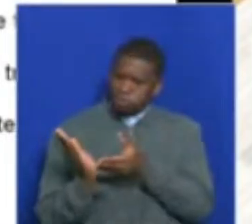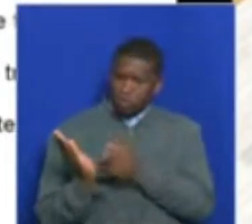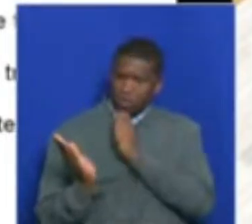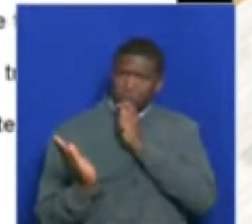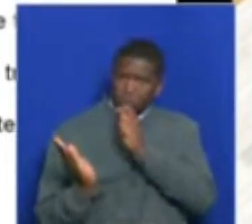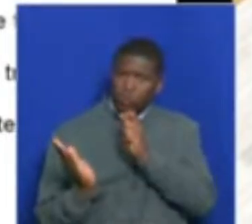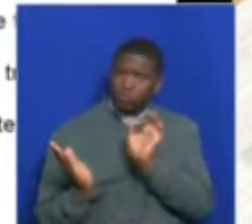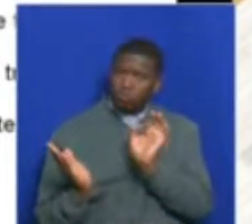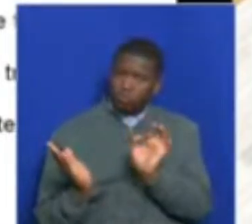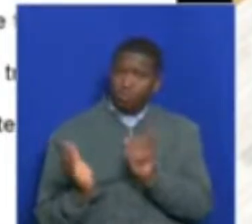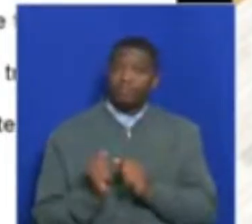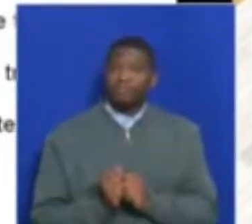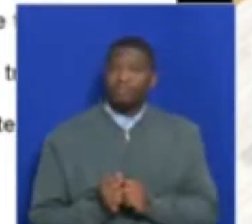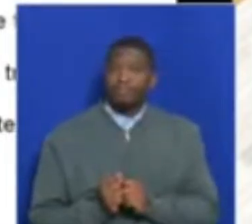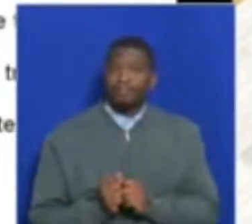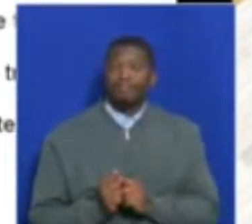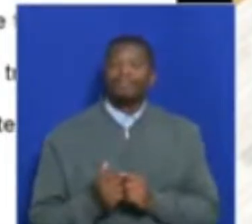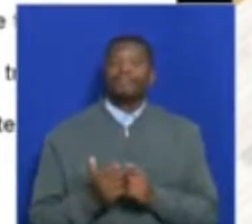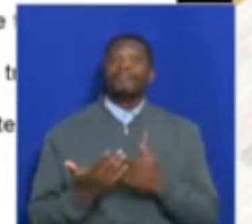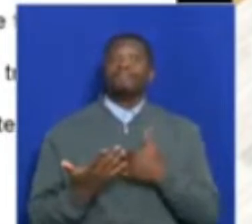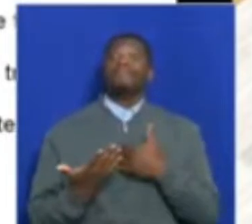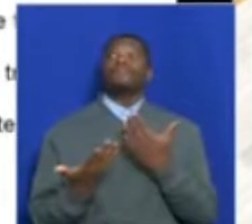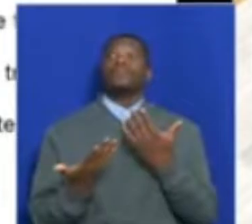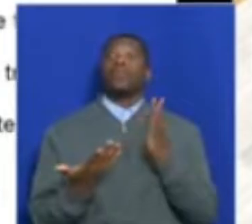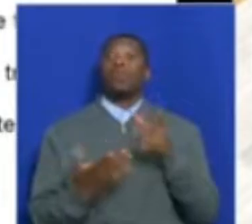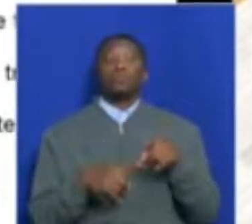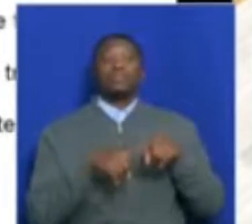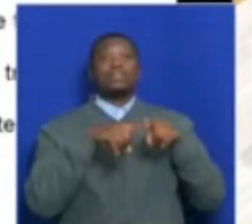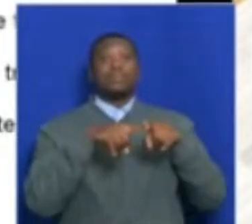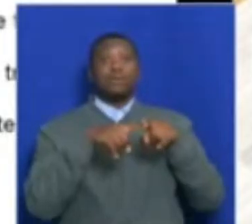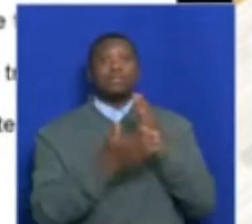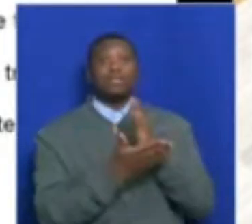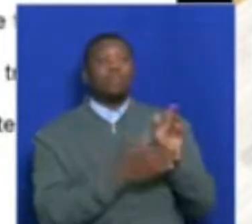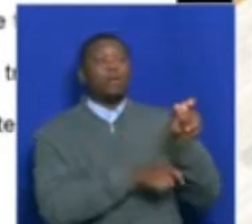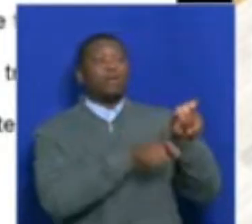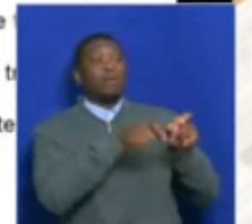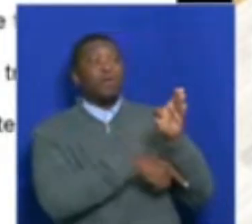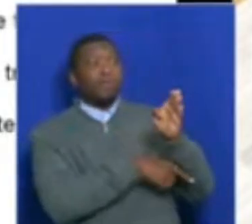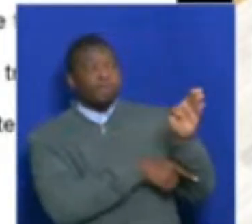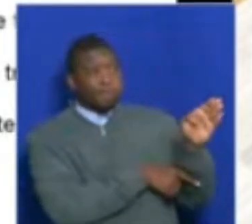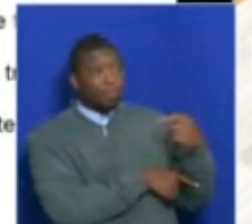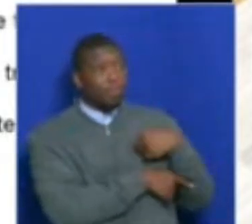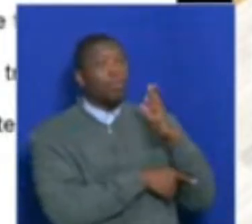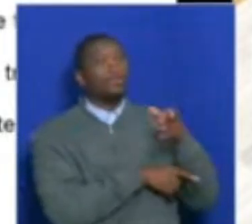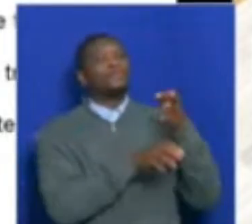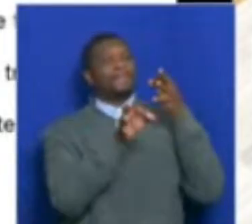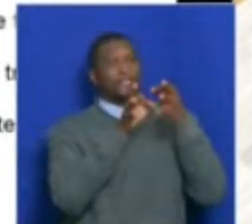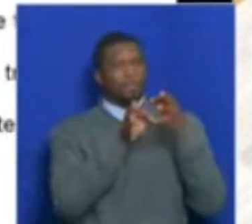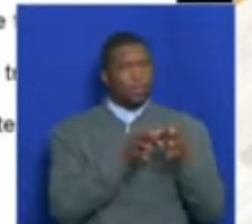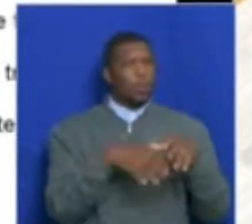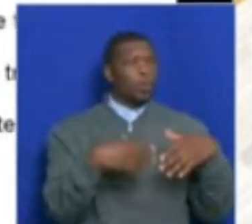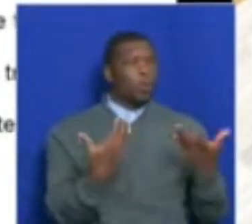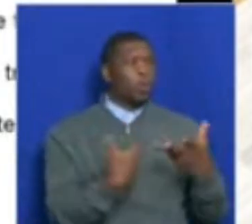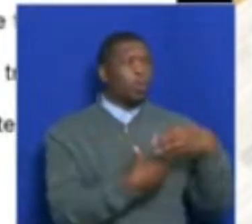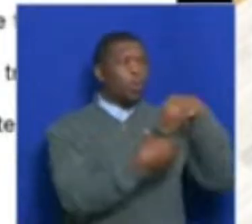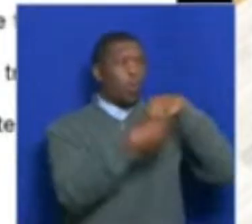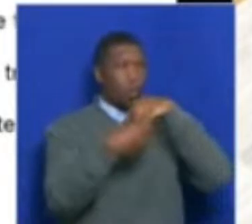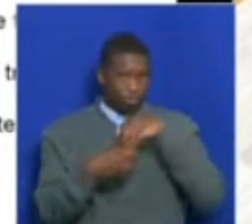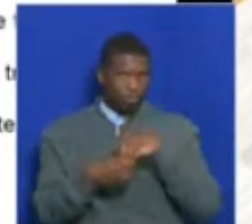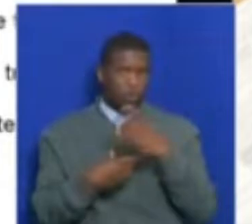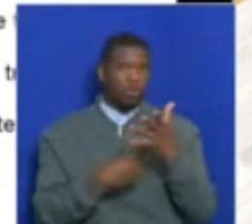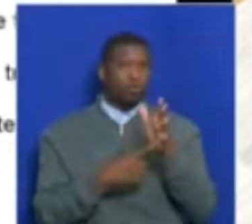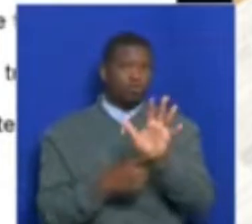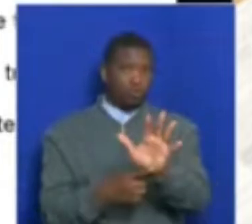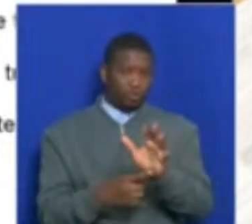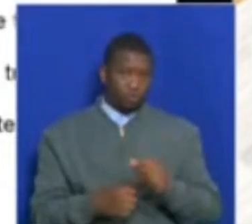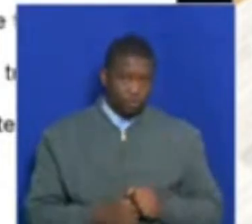on information from other persons, I do indicate or the context so shows. Where I